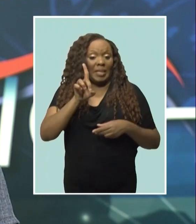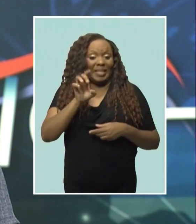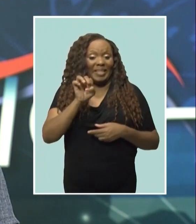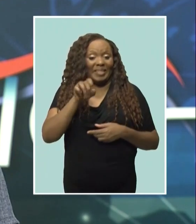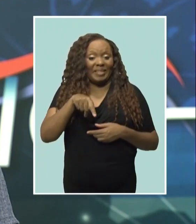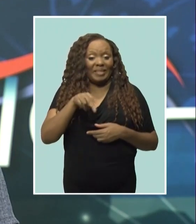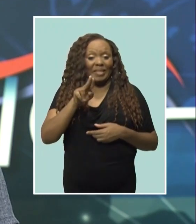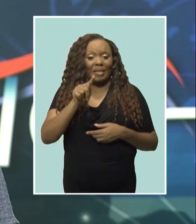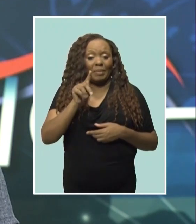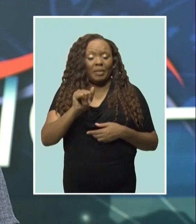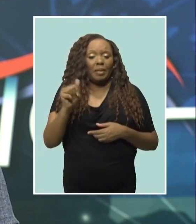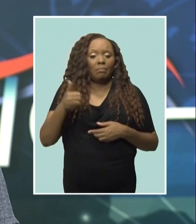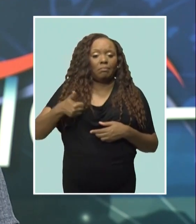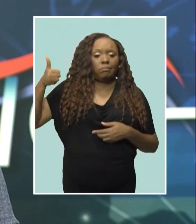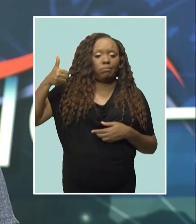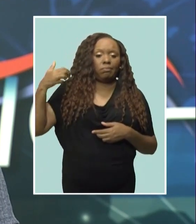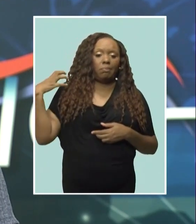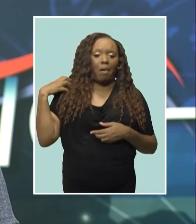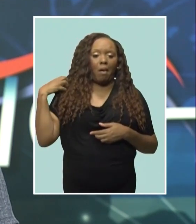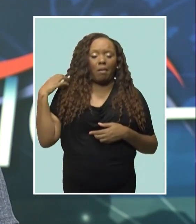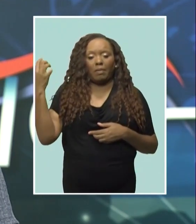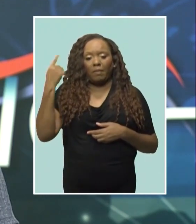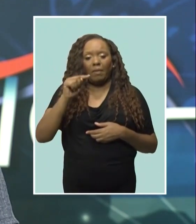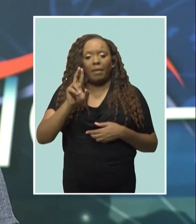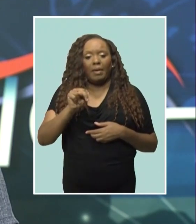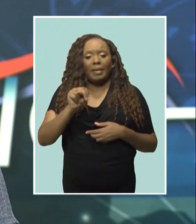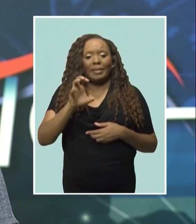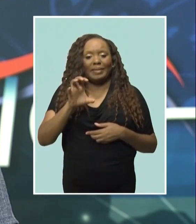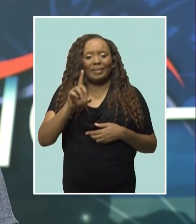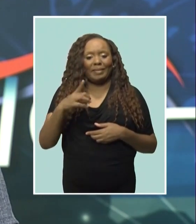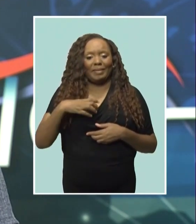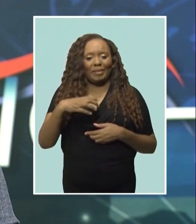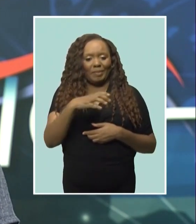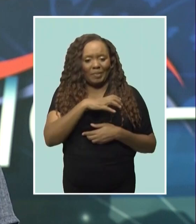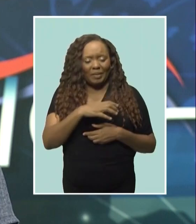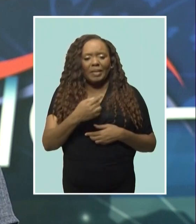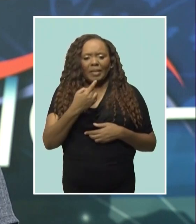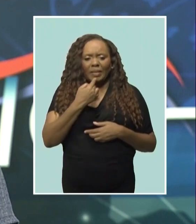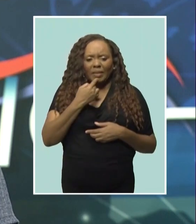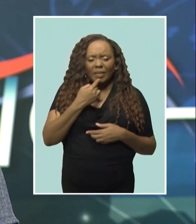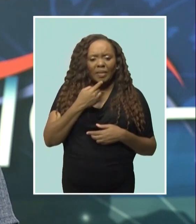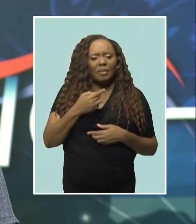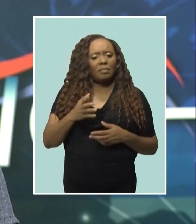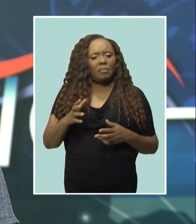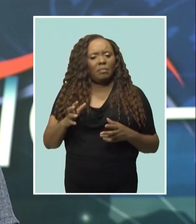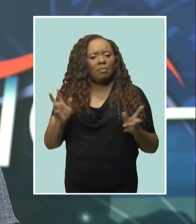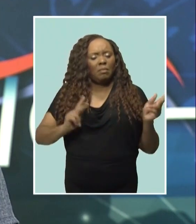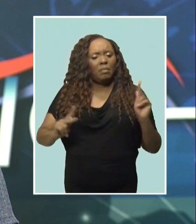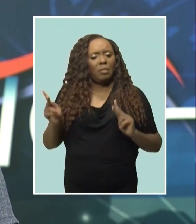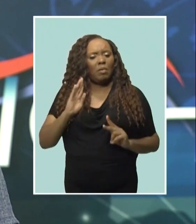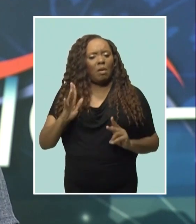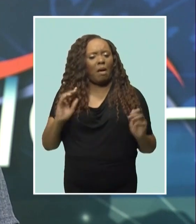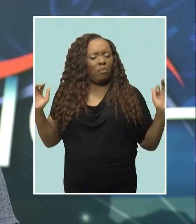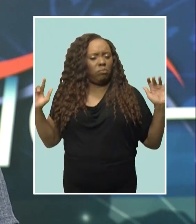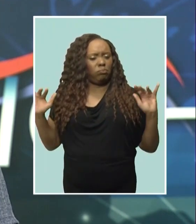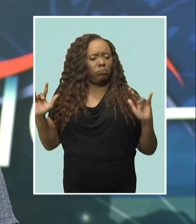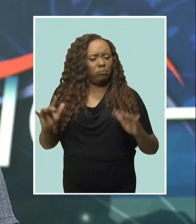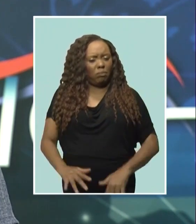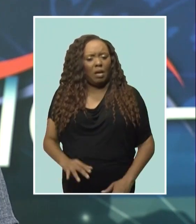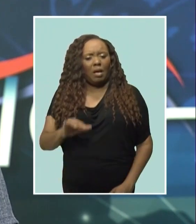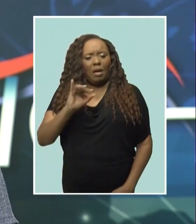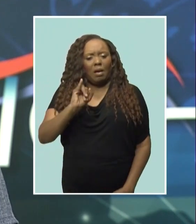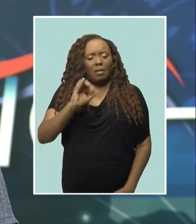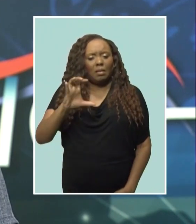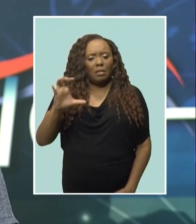from Deputy Chairman of the NCD Commission of Barbados, Dr. Kenneth Connell. He says with all eyes expected to be on the country for